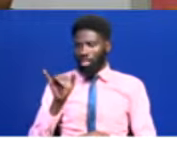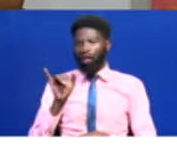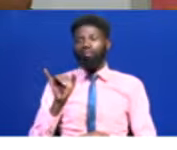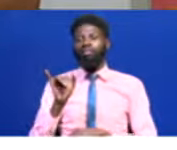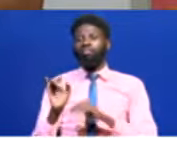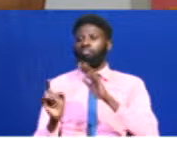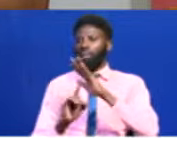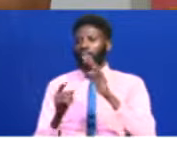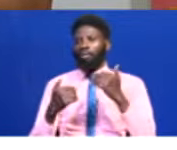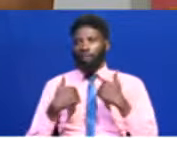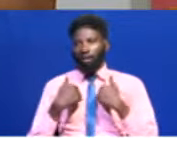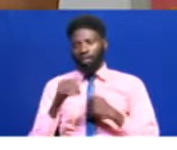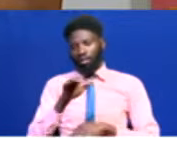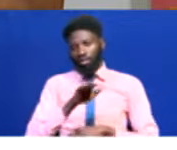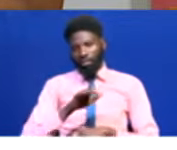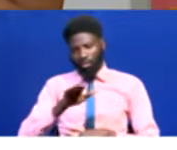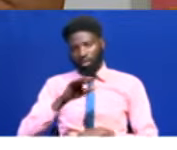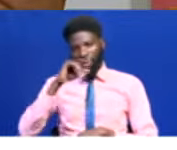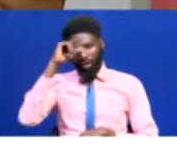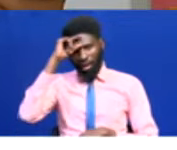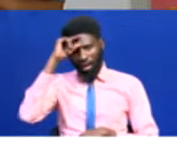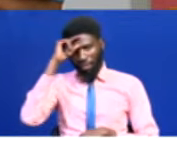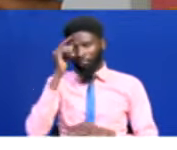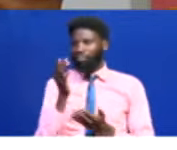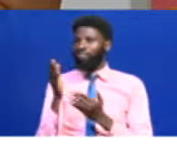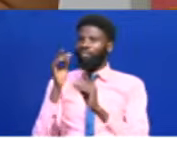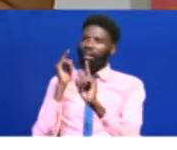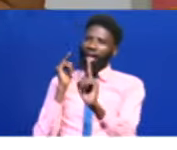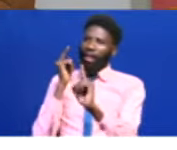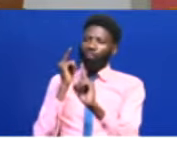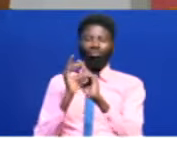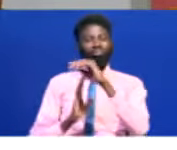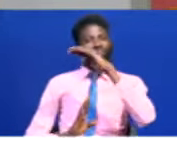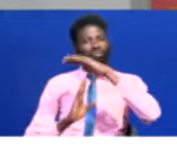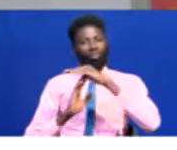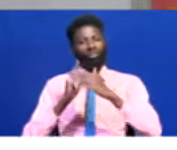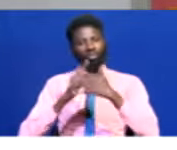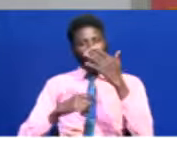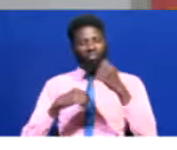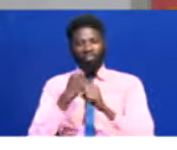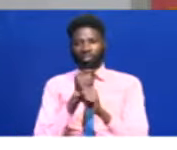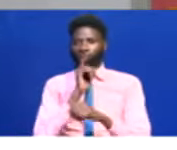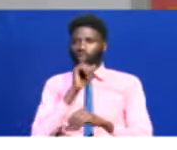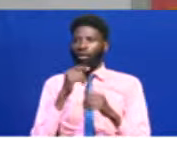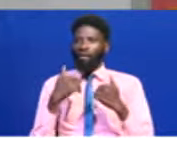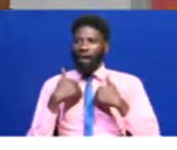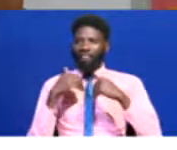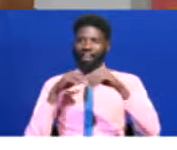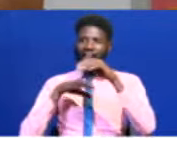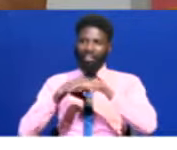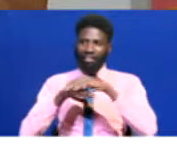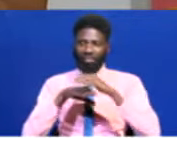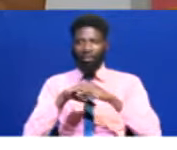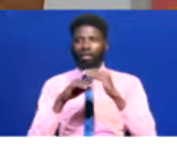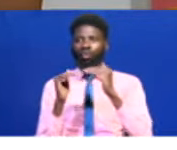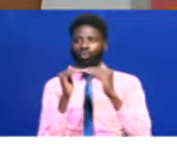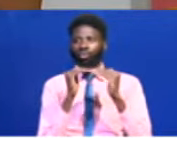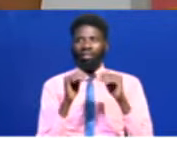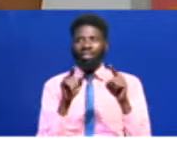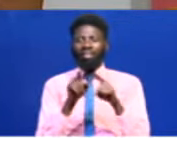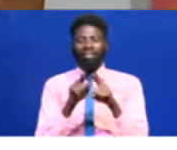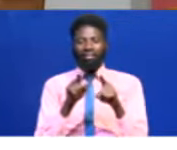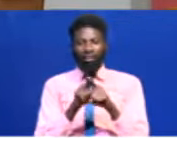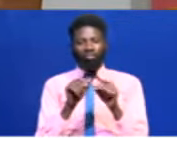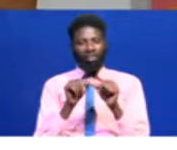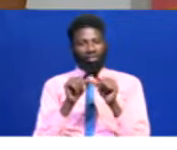as far as government organogram is concerned. These are the main objectives: ensure accessibility, equity and sustainable management of